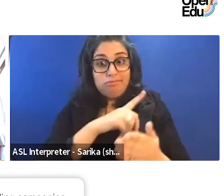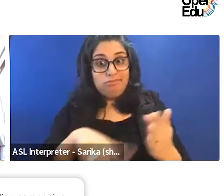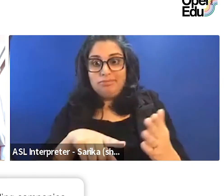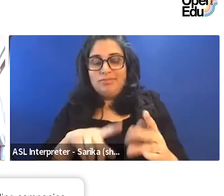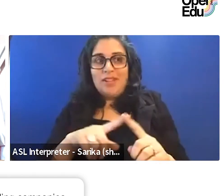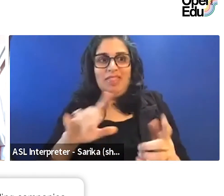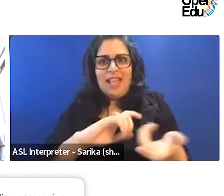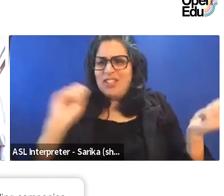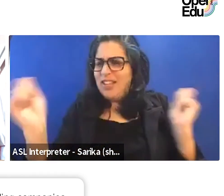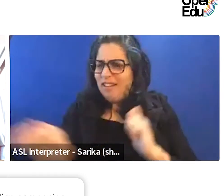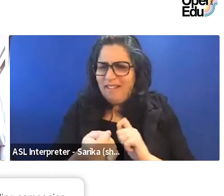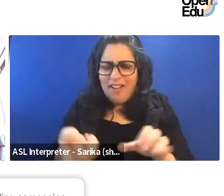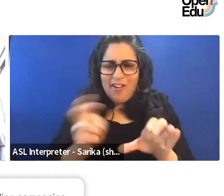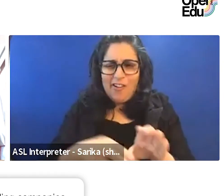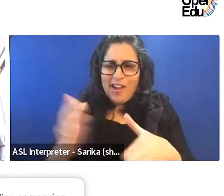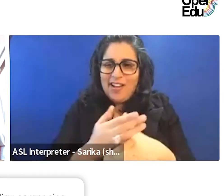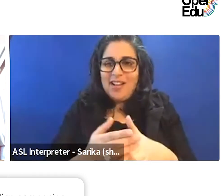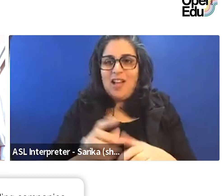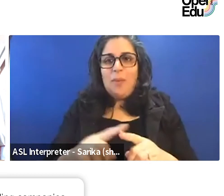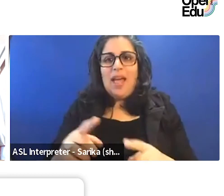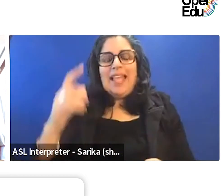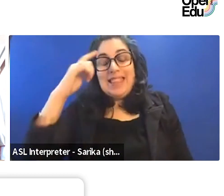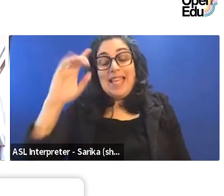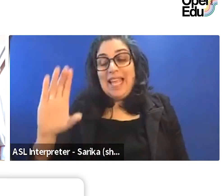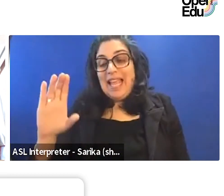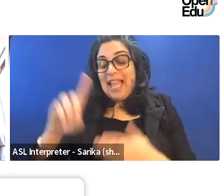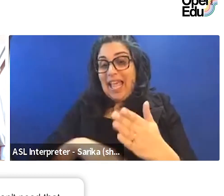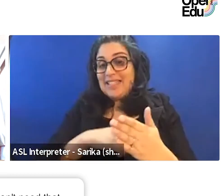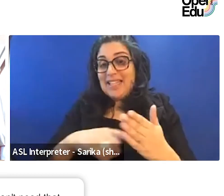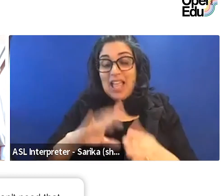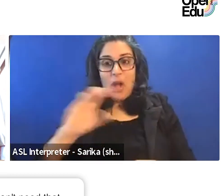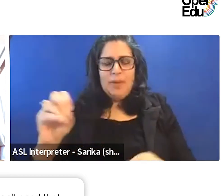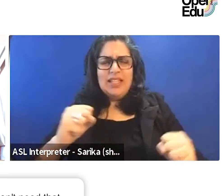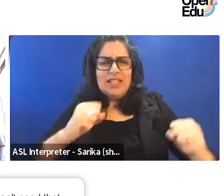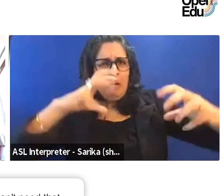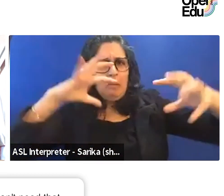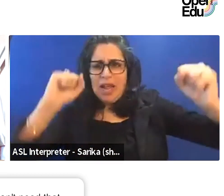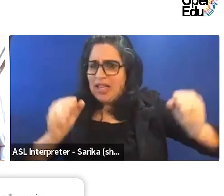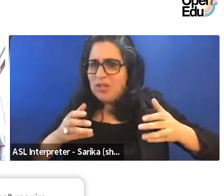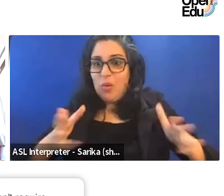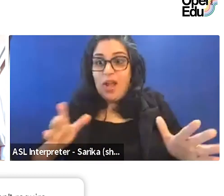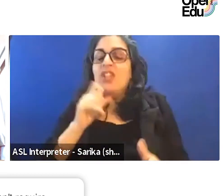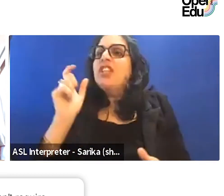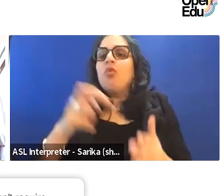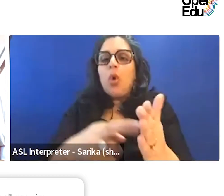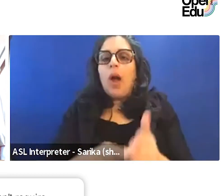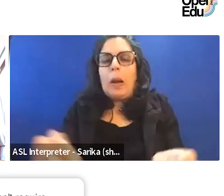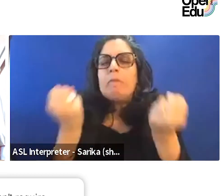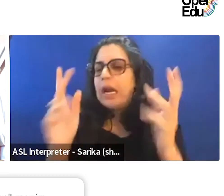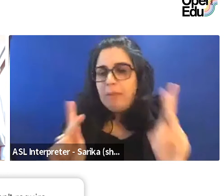think that canceling companies is a brilliant way for consumers to affect this. And we don't need that many people to do it. It doesn't